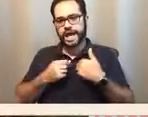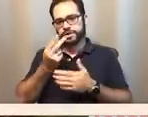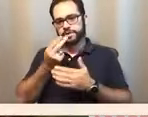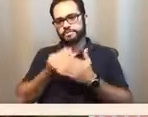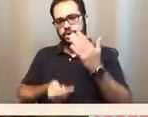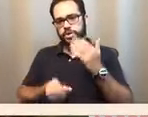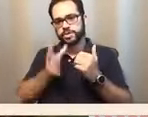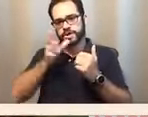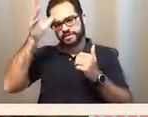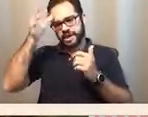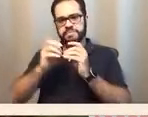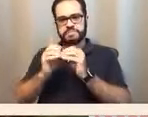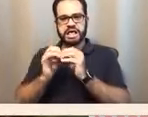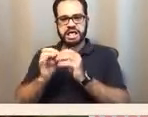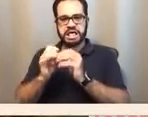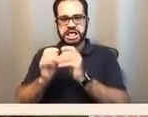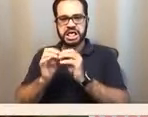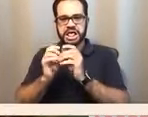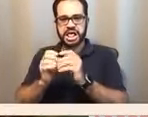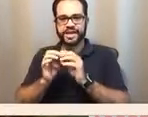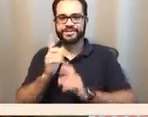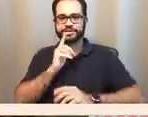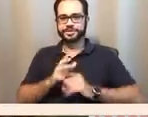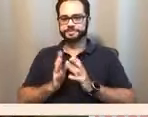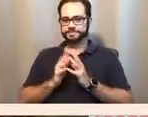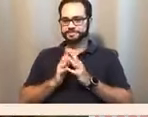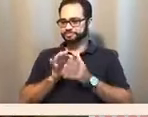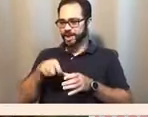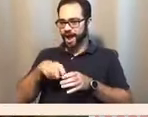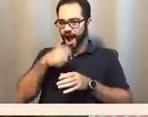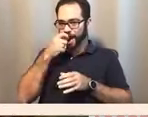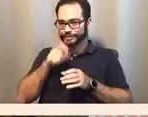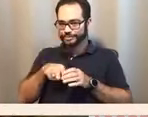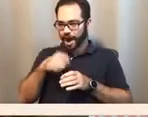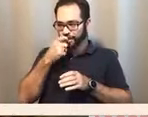each other, and they're sitting back like they're watching ESPN.